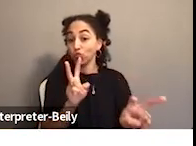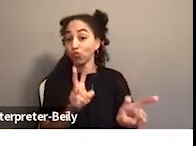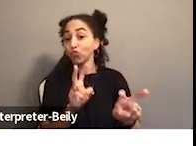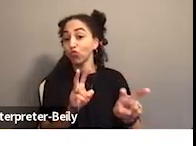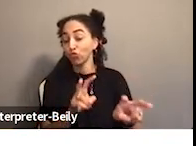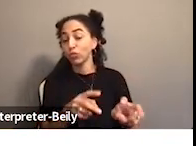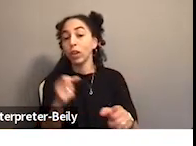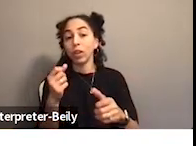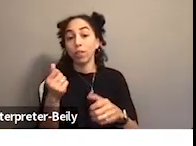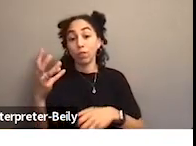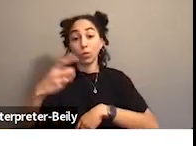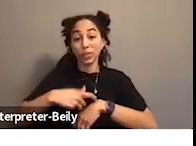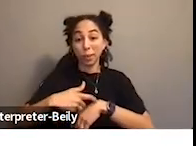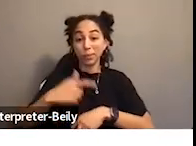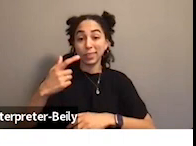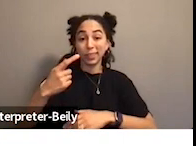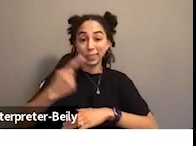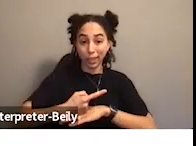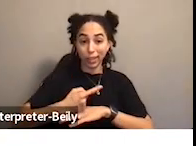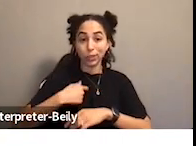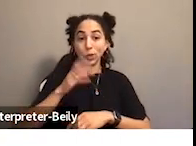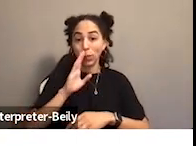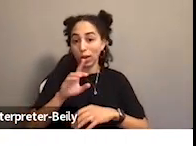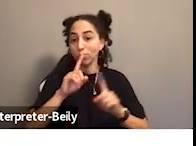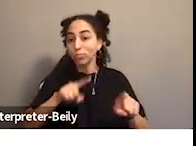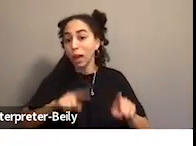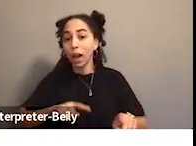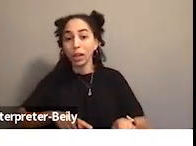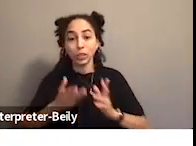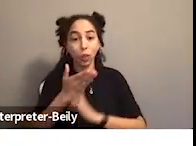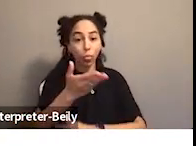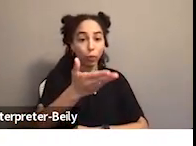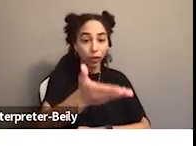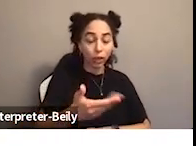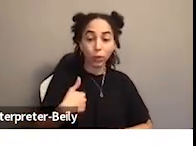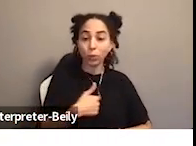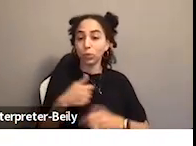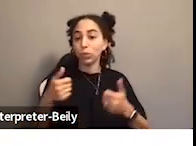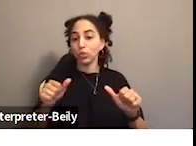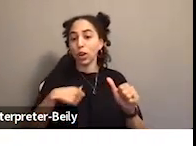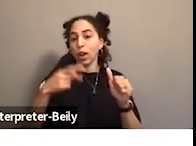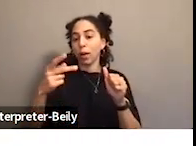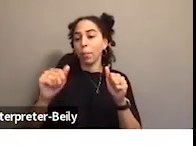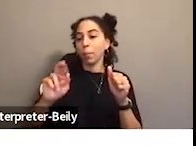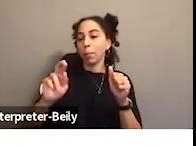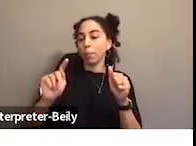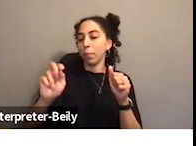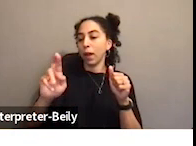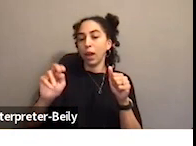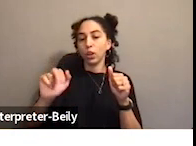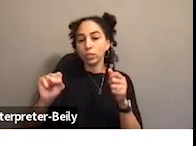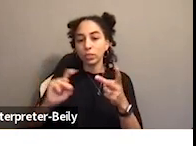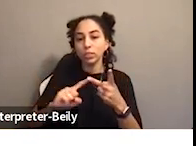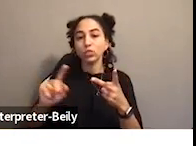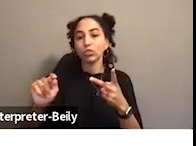there are responses that can be generated through there. We try to get patterns and trends pulled out of those. Emails